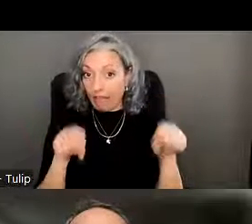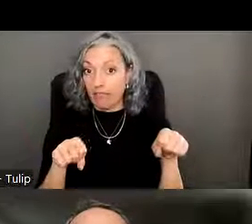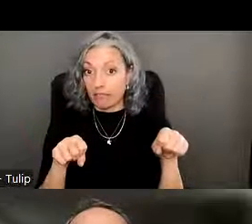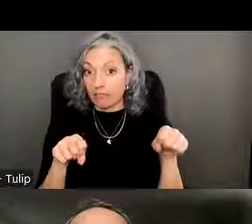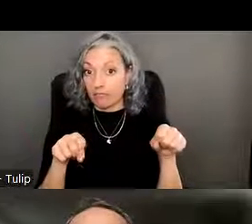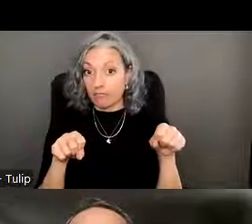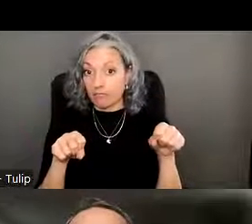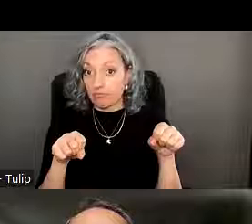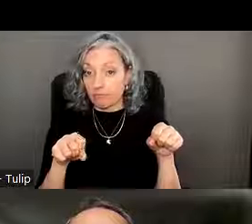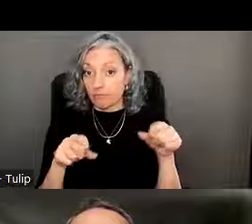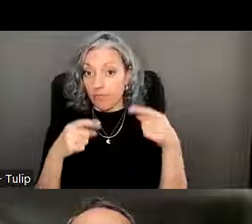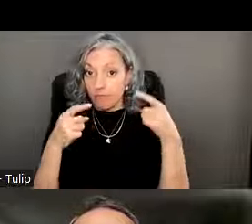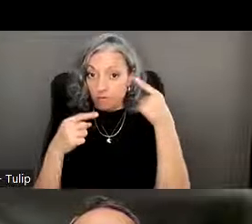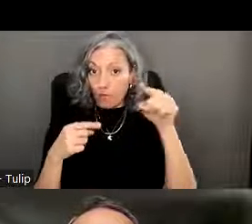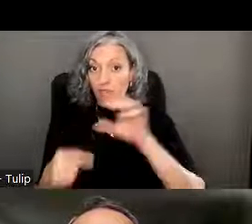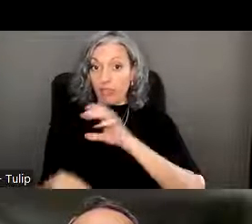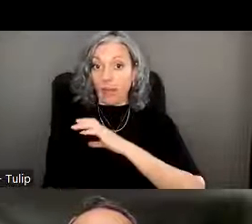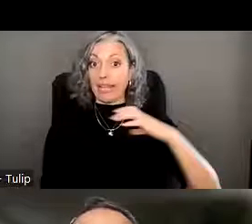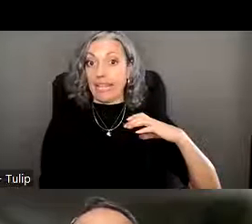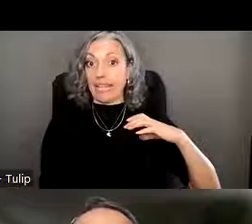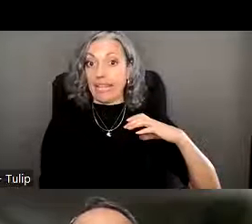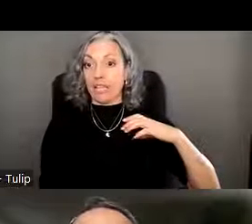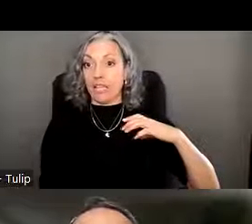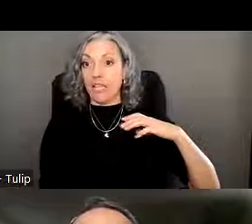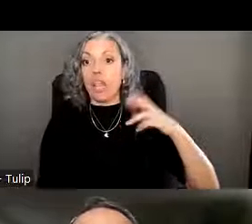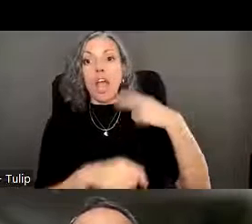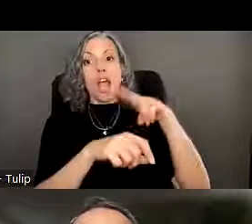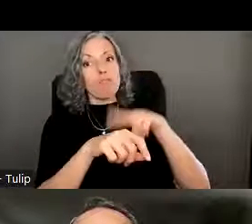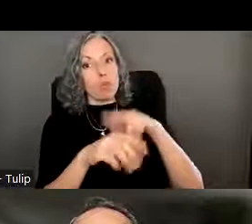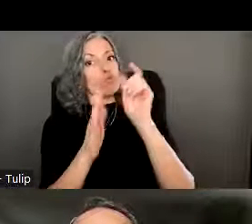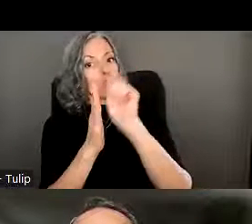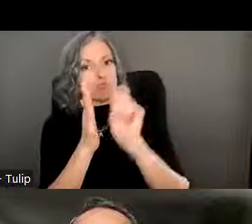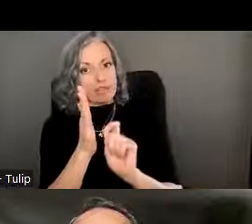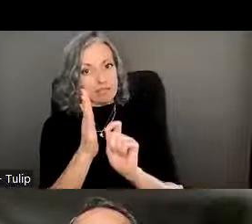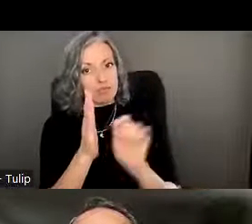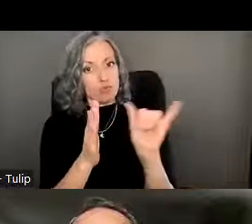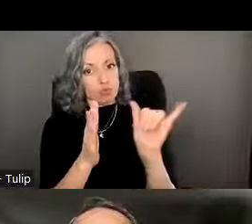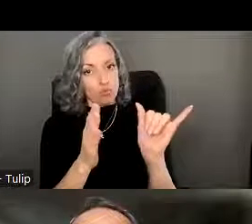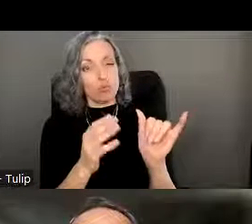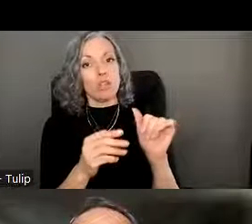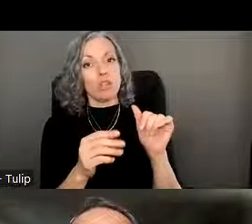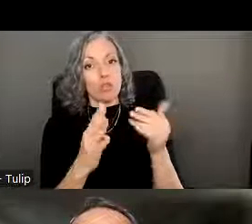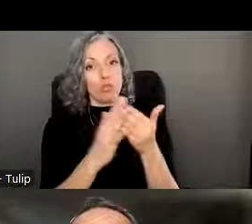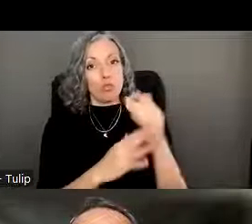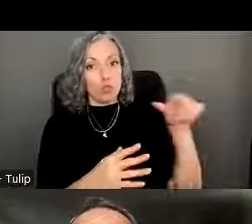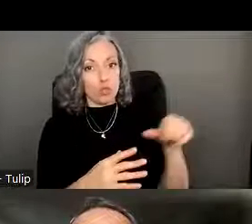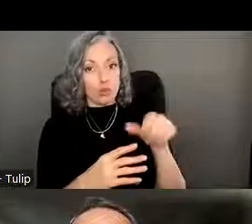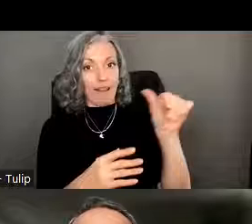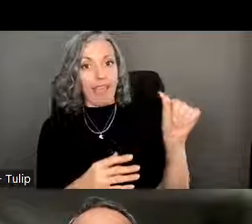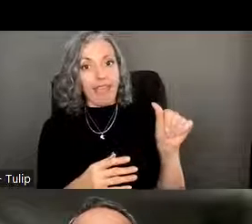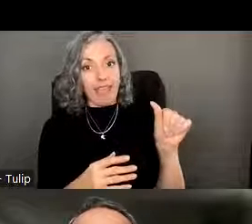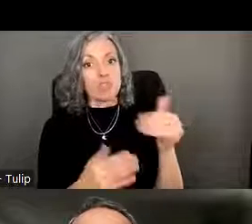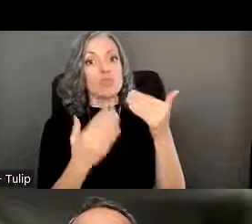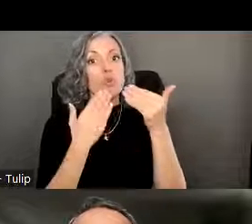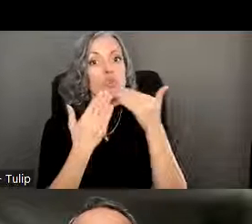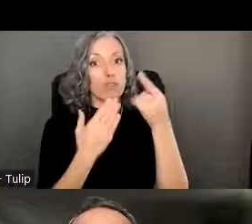committee. And of course, written comments have been taken through the Q&A function. So thank you very much for utilizing